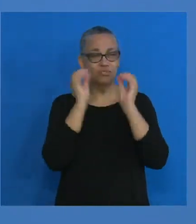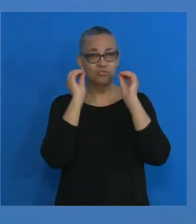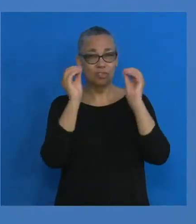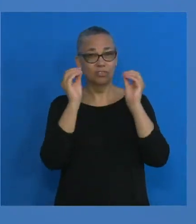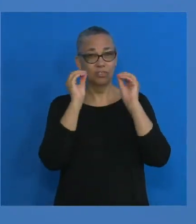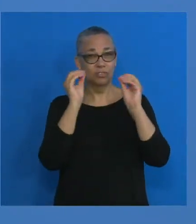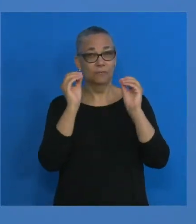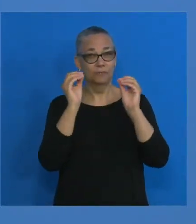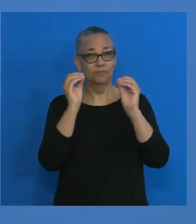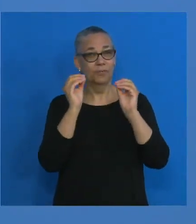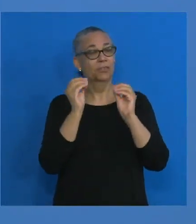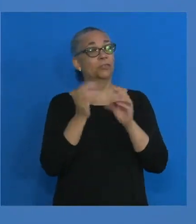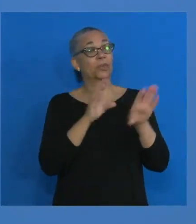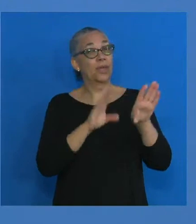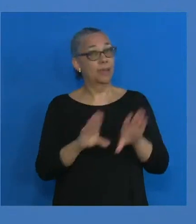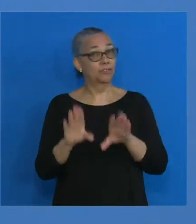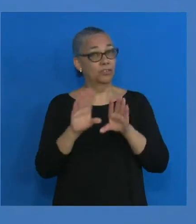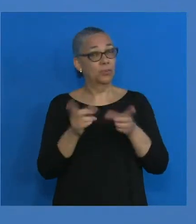the actions to be taken.